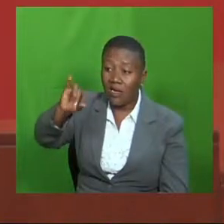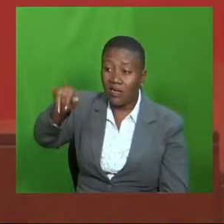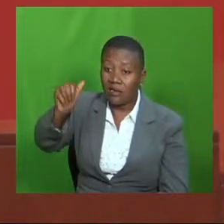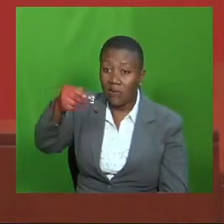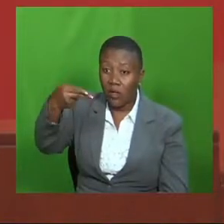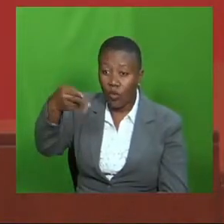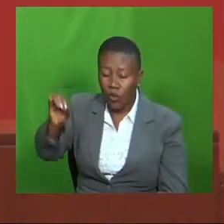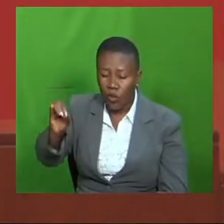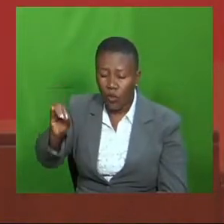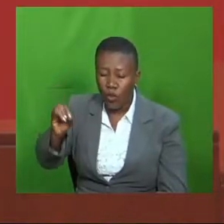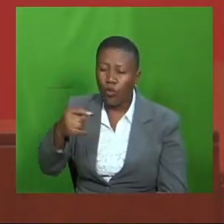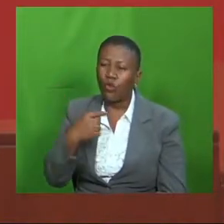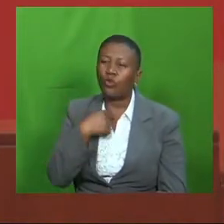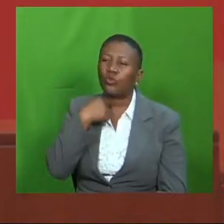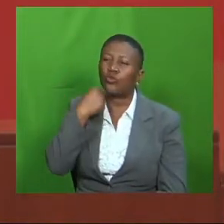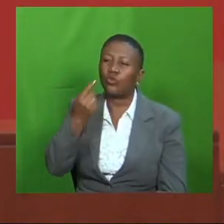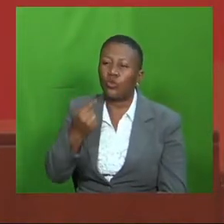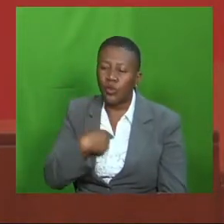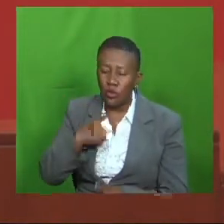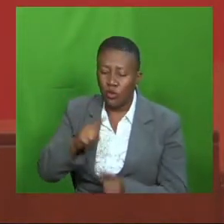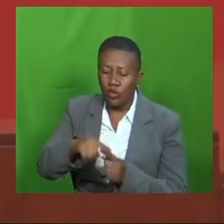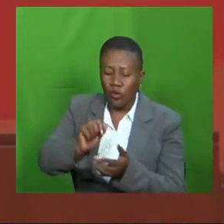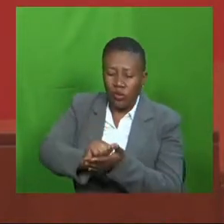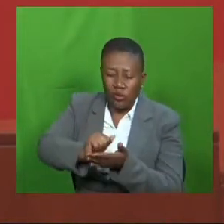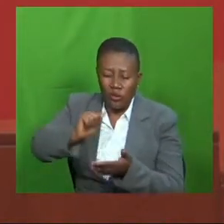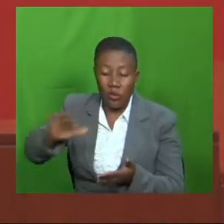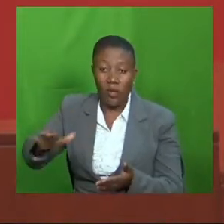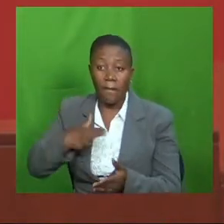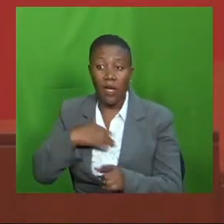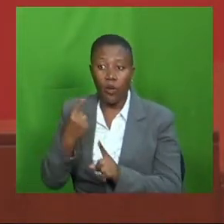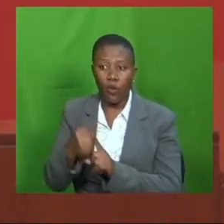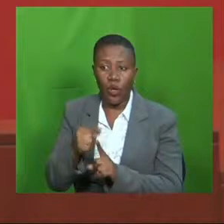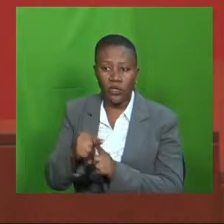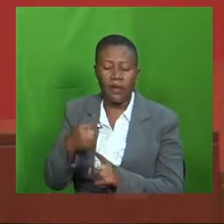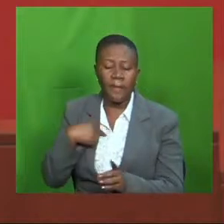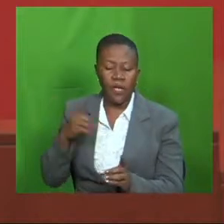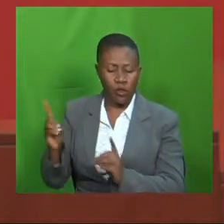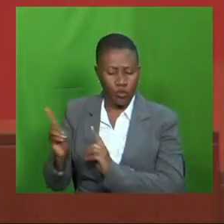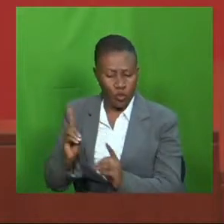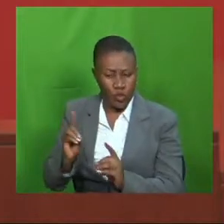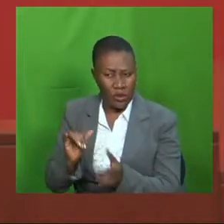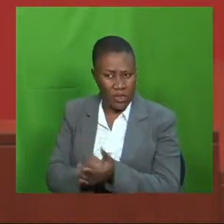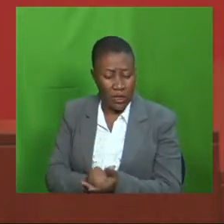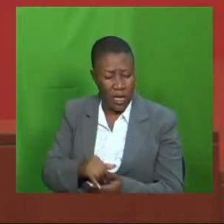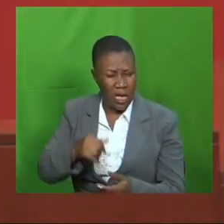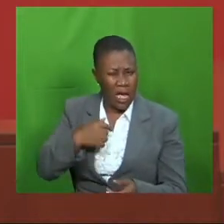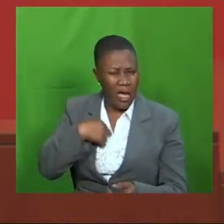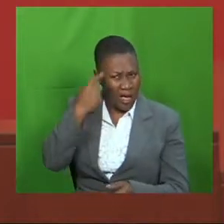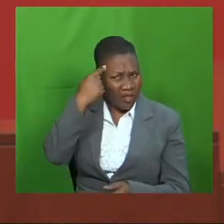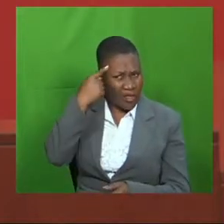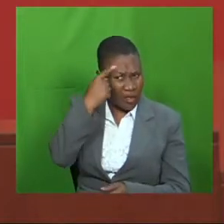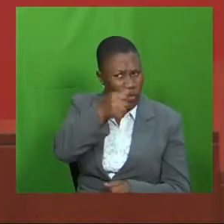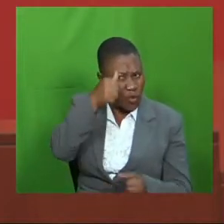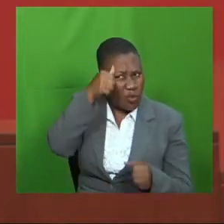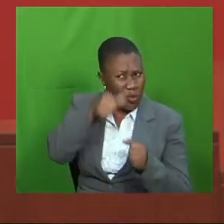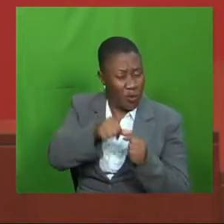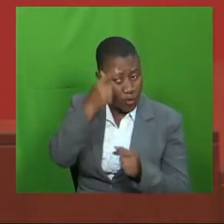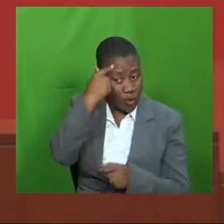withdraw that apology, and I did. I'm sure you recollect that because you have a sharp memory.